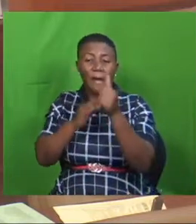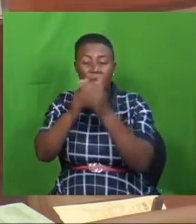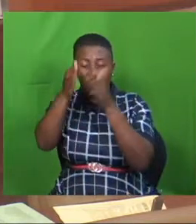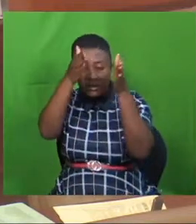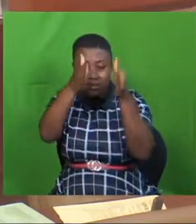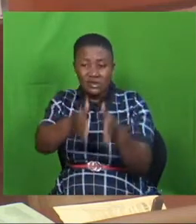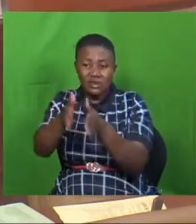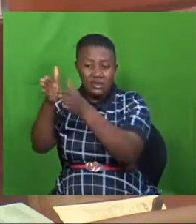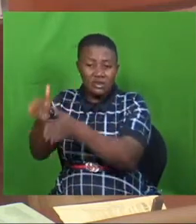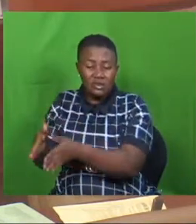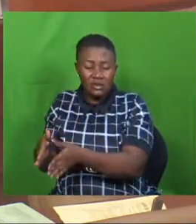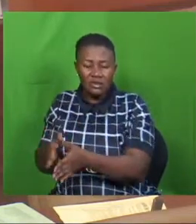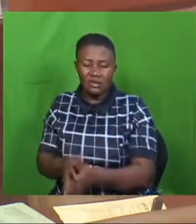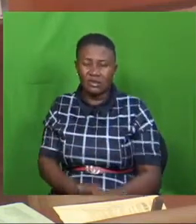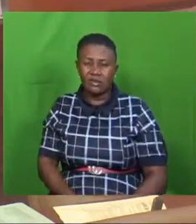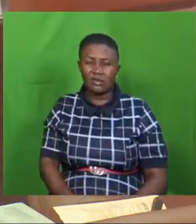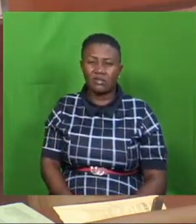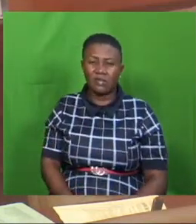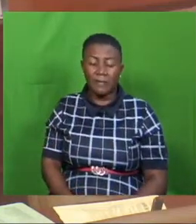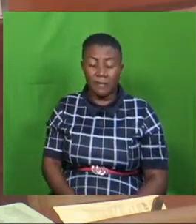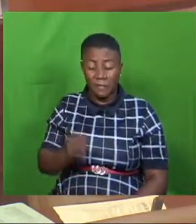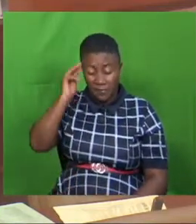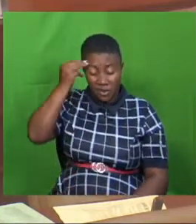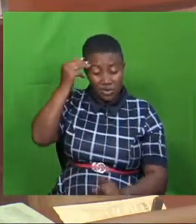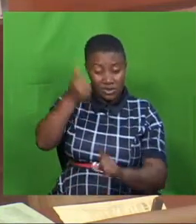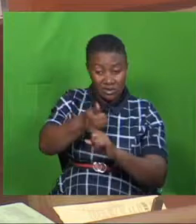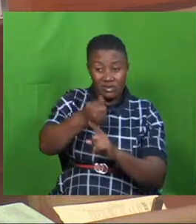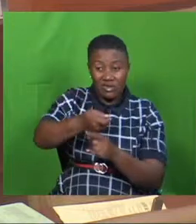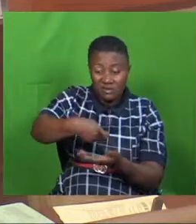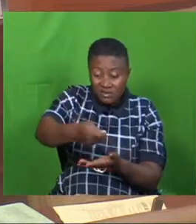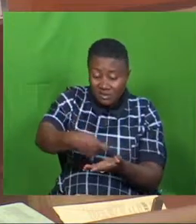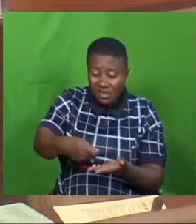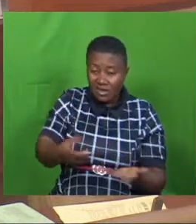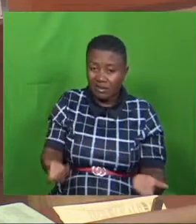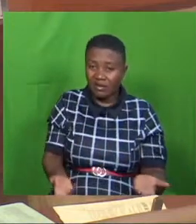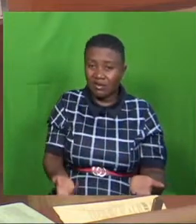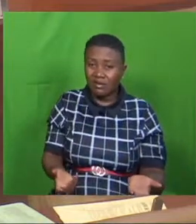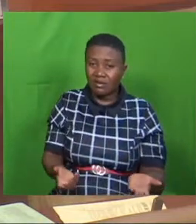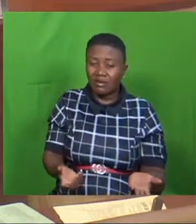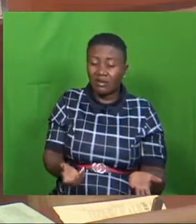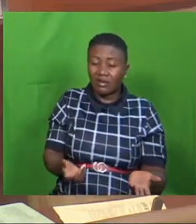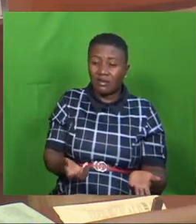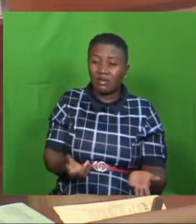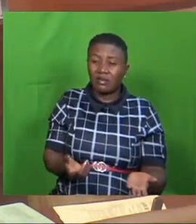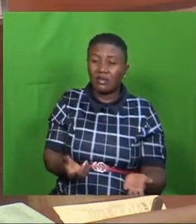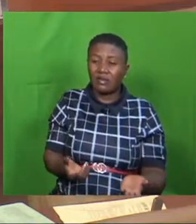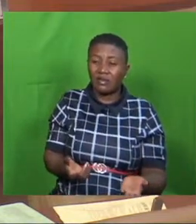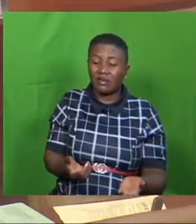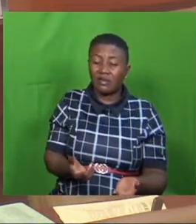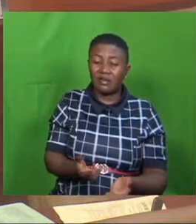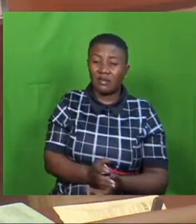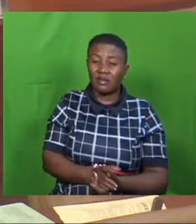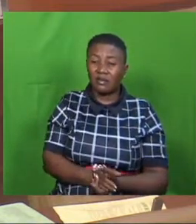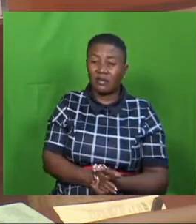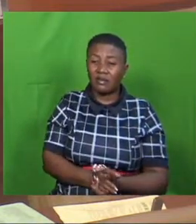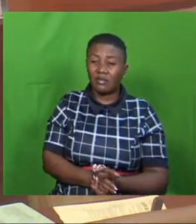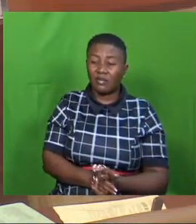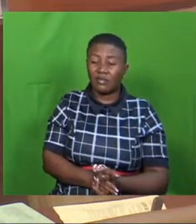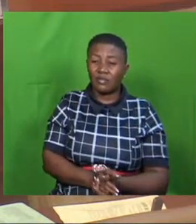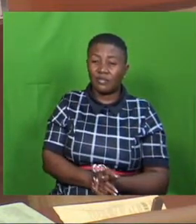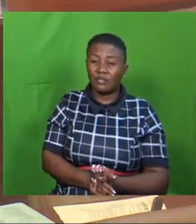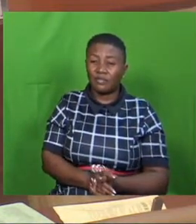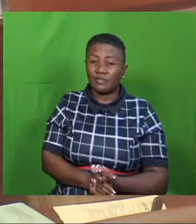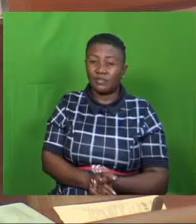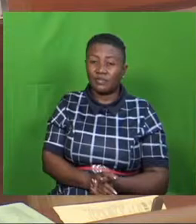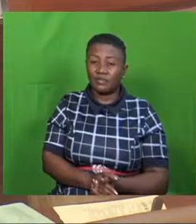part of the contract that the ministry themselves signed, and the valuers of the contract says that this bid from